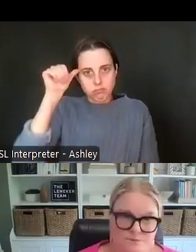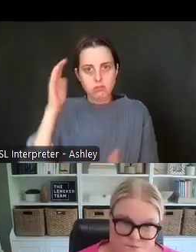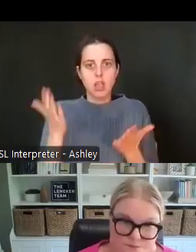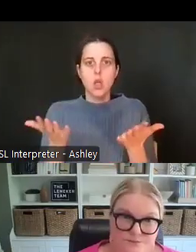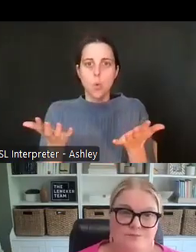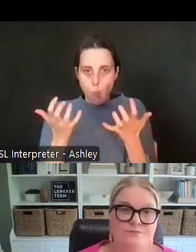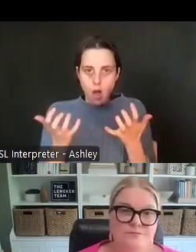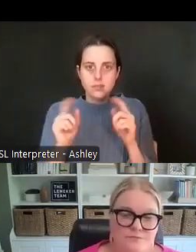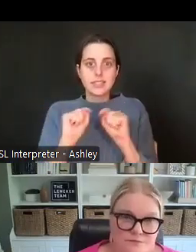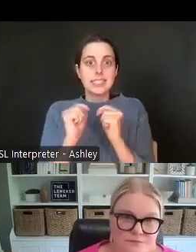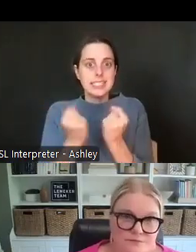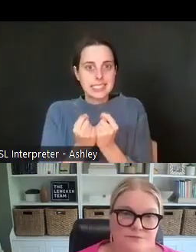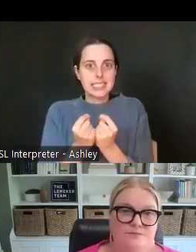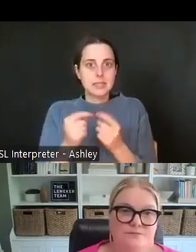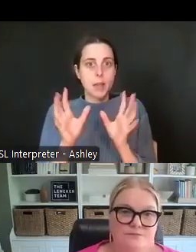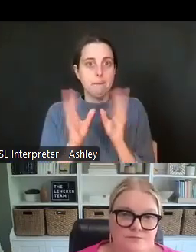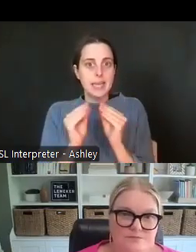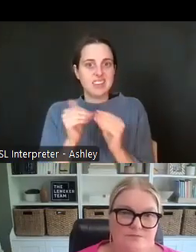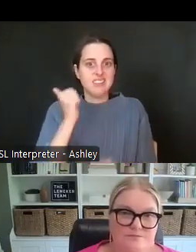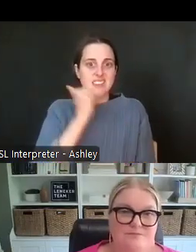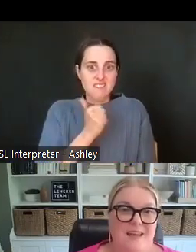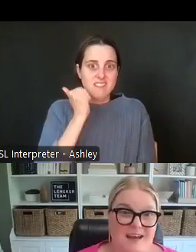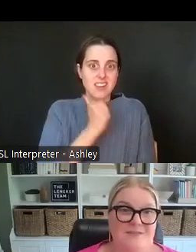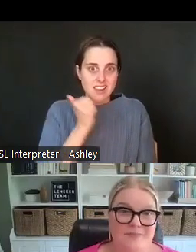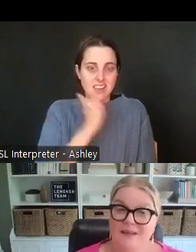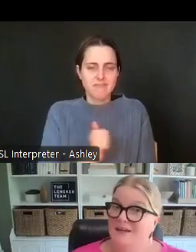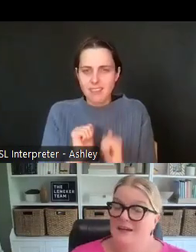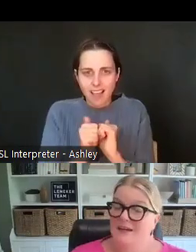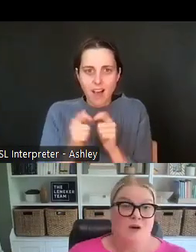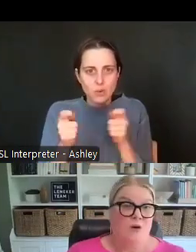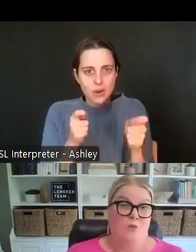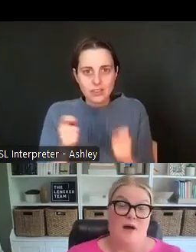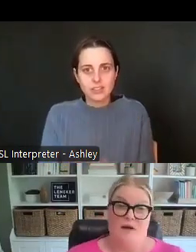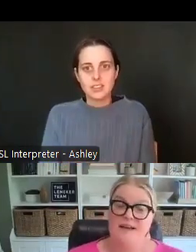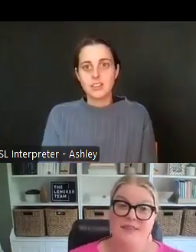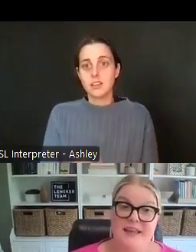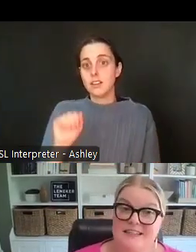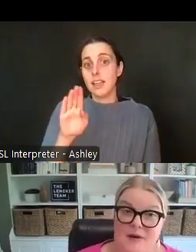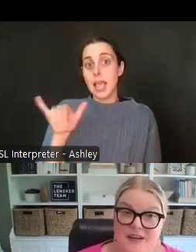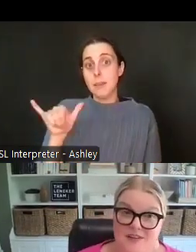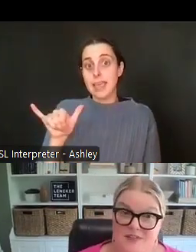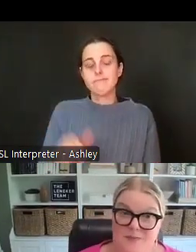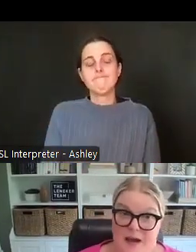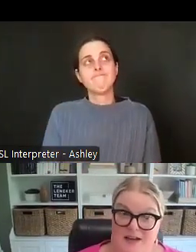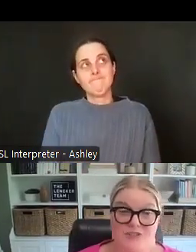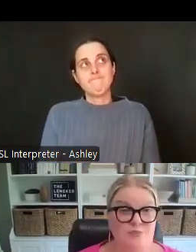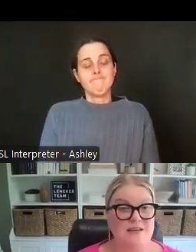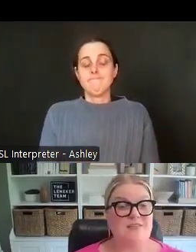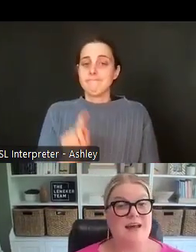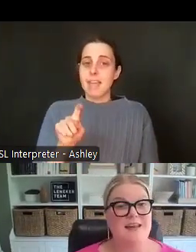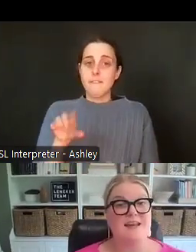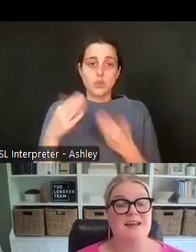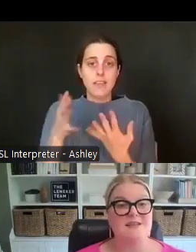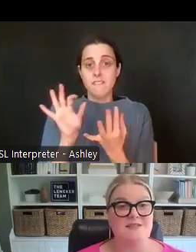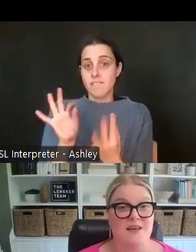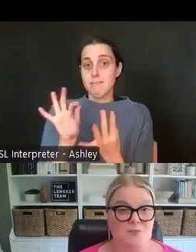for a team who feels meetings are time sucks? Yeah. Well, then it's about giving feedback, assuming